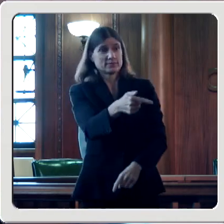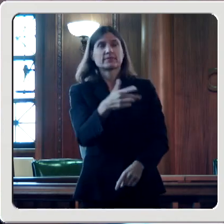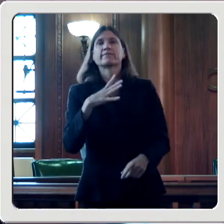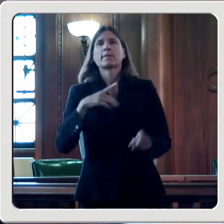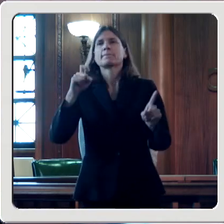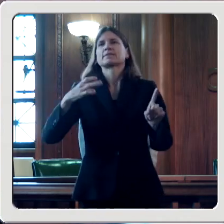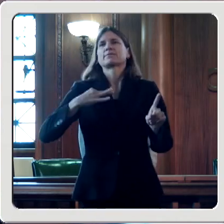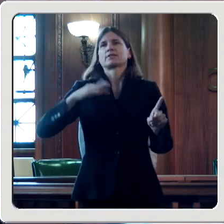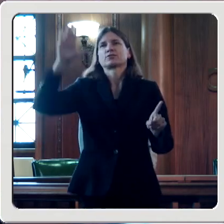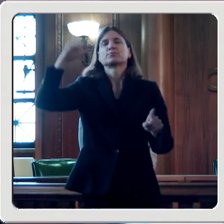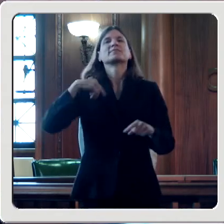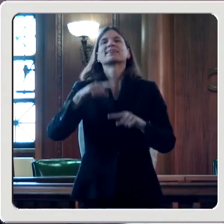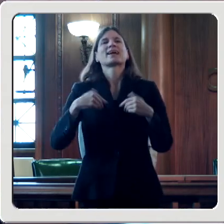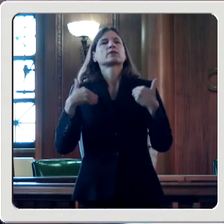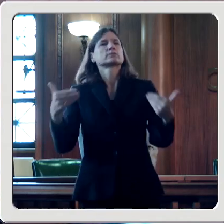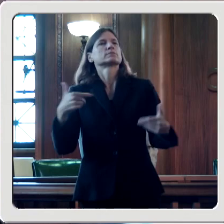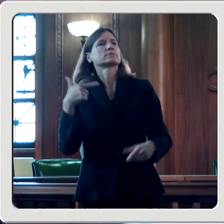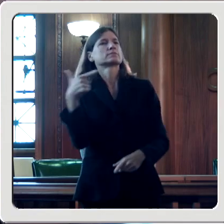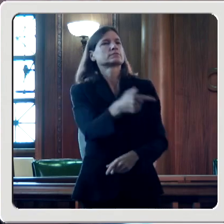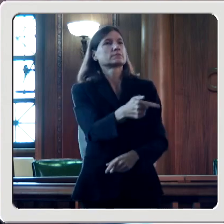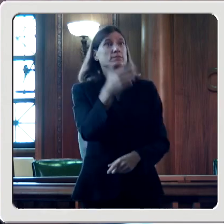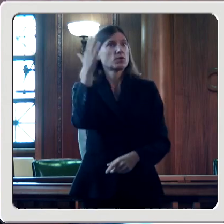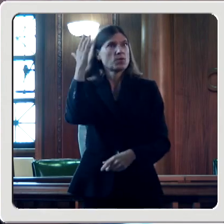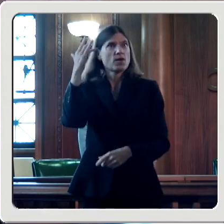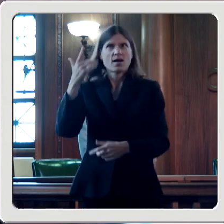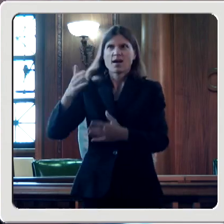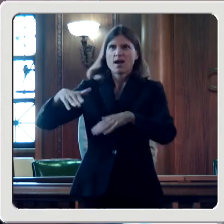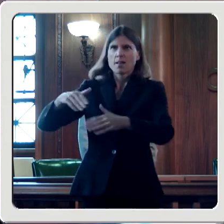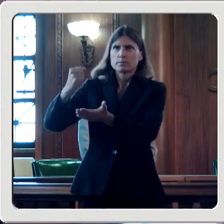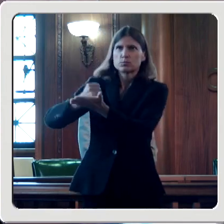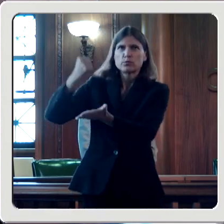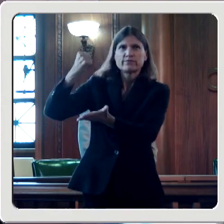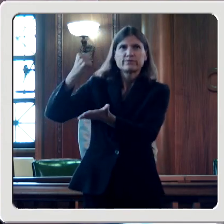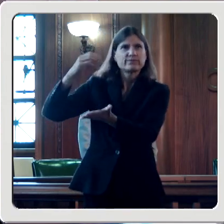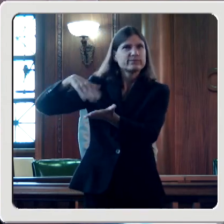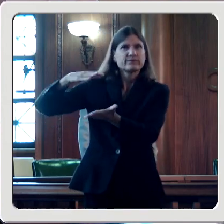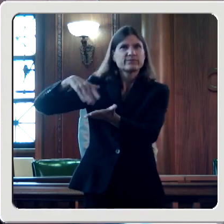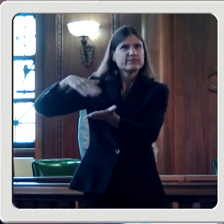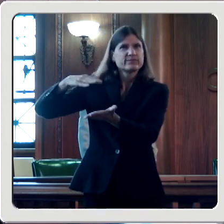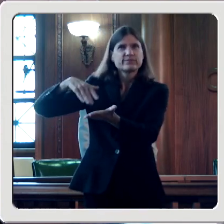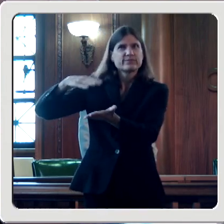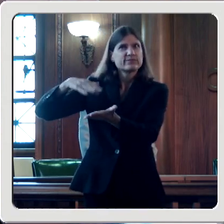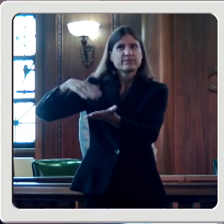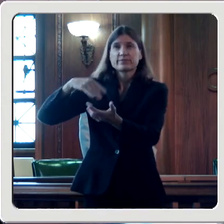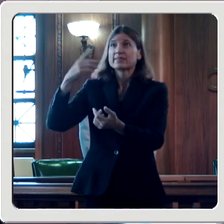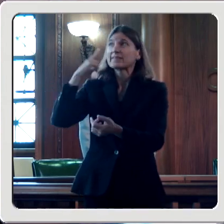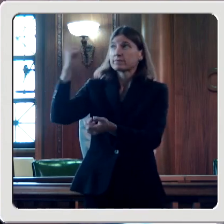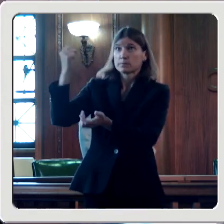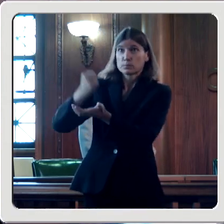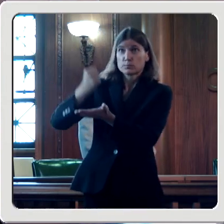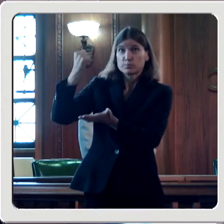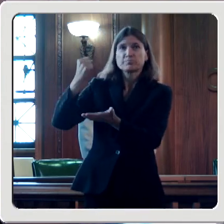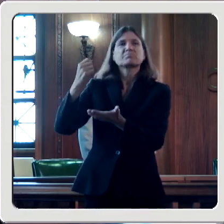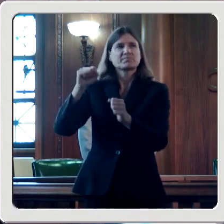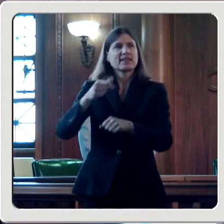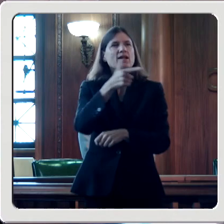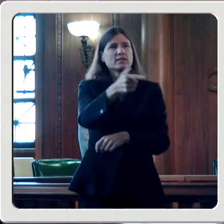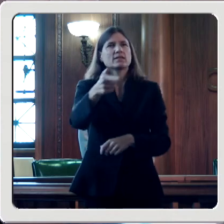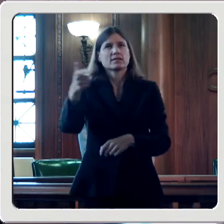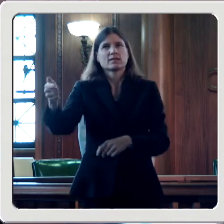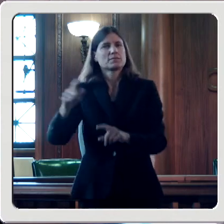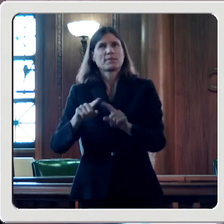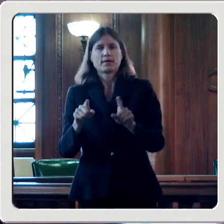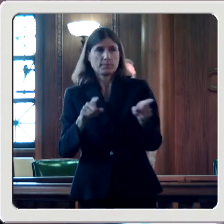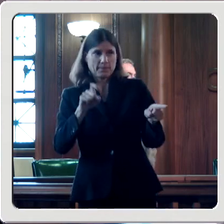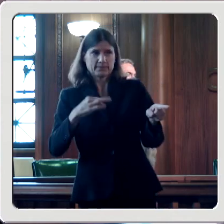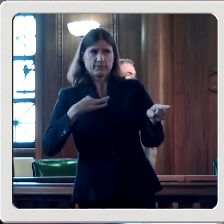an authorization of use to expand so far that that message becomes lost. And patients should understand